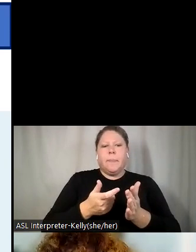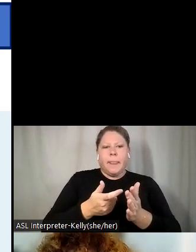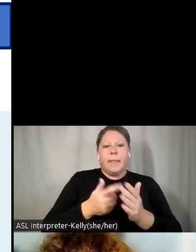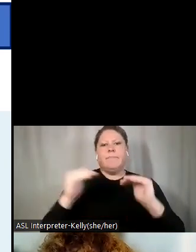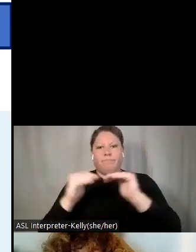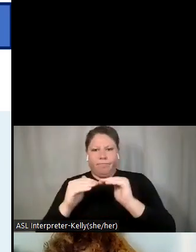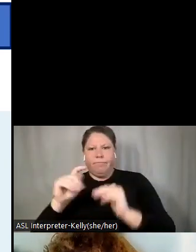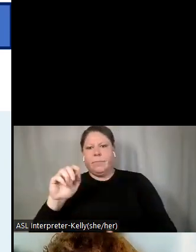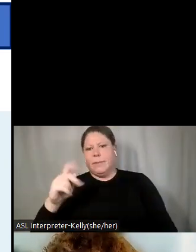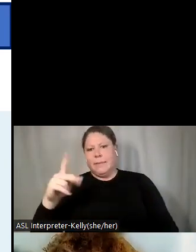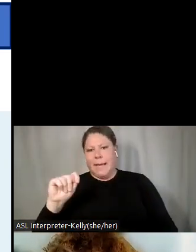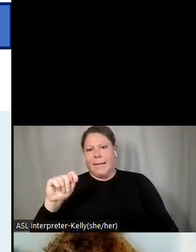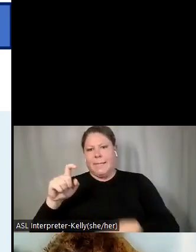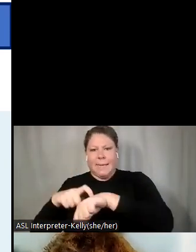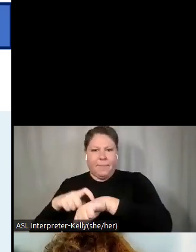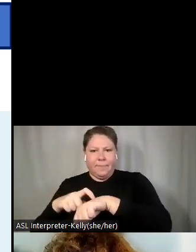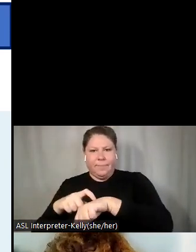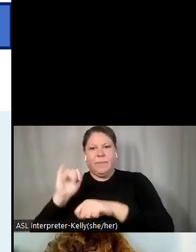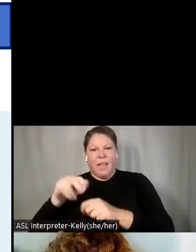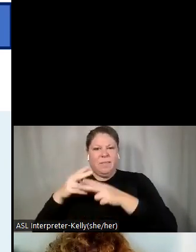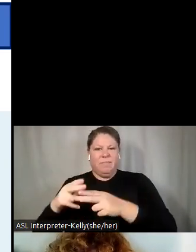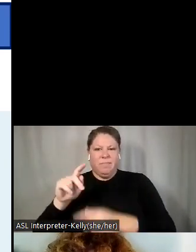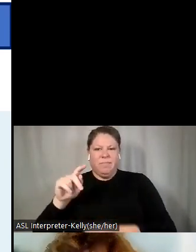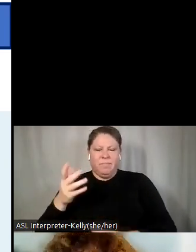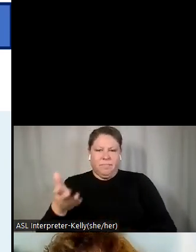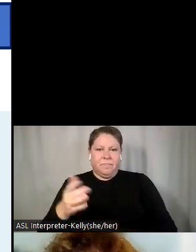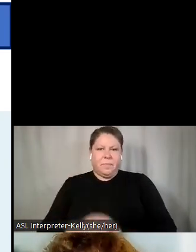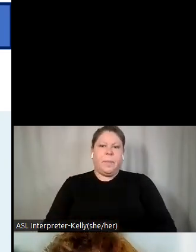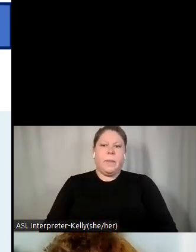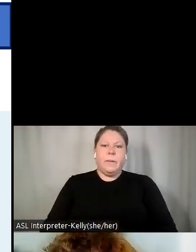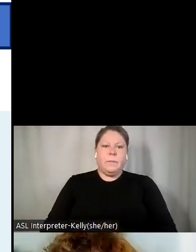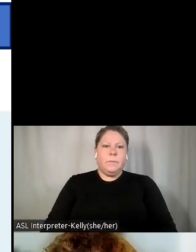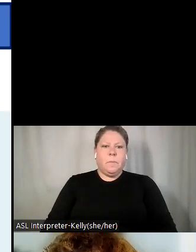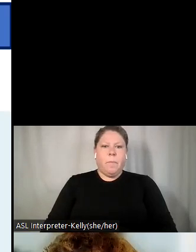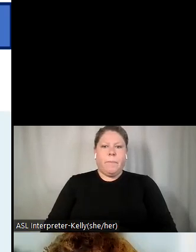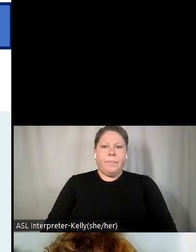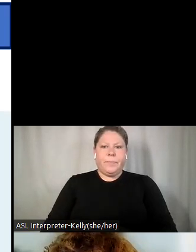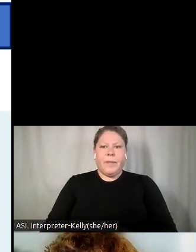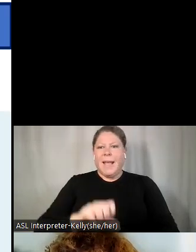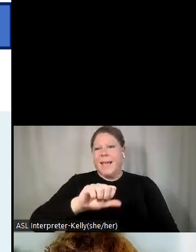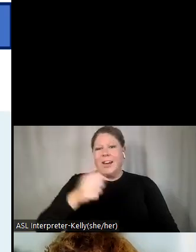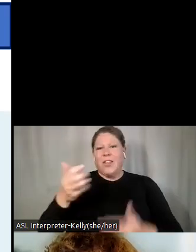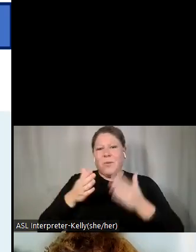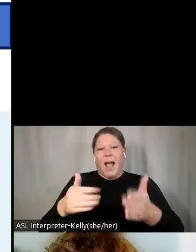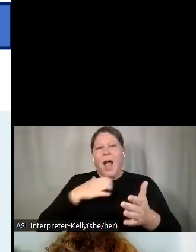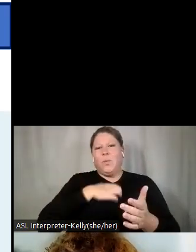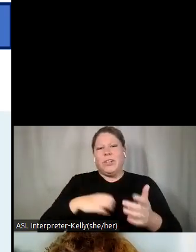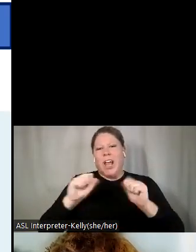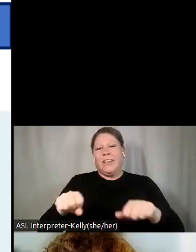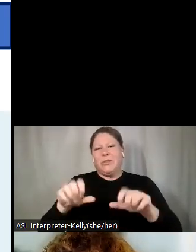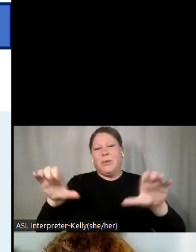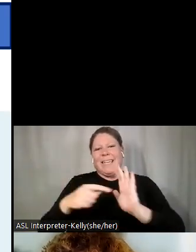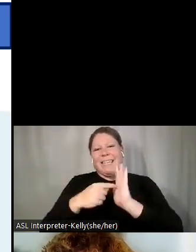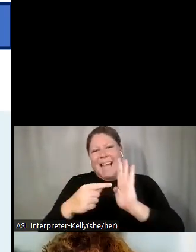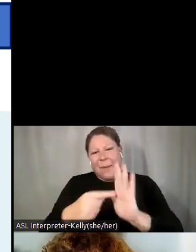math problem. This is now your takt time. In another forum, I would be happy to give you an example and go through a whole explanation of